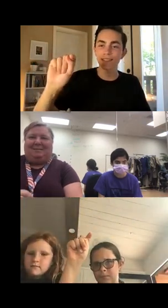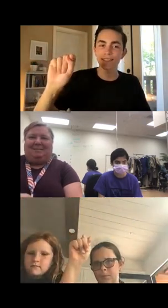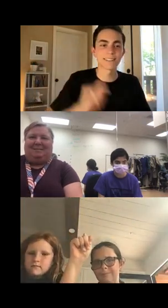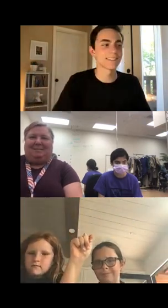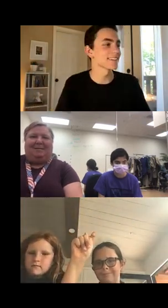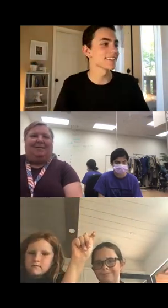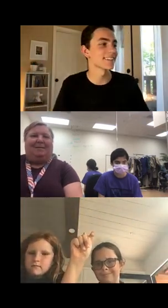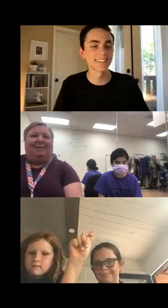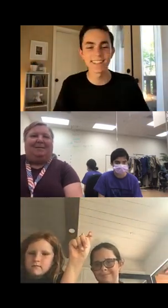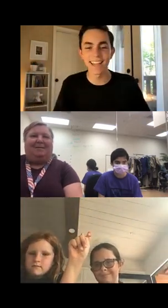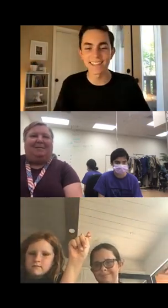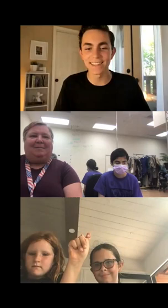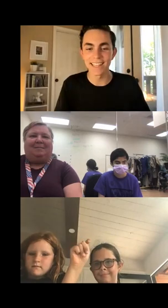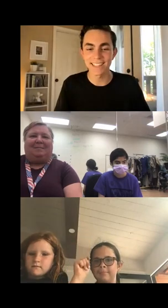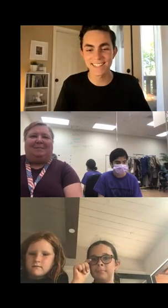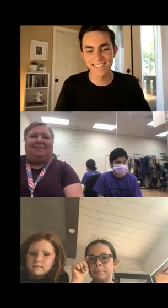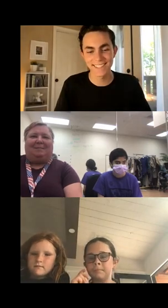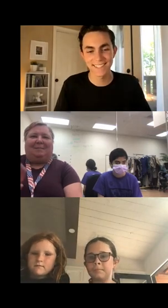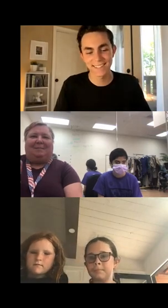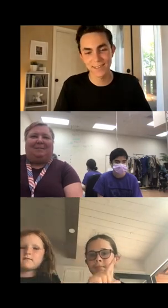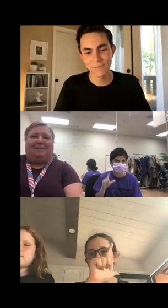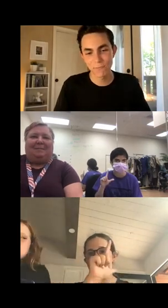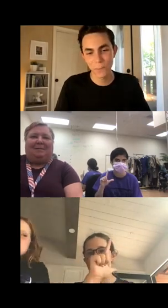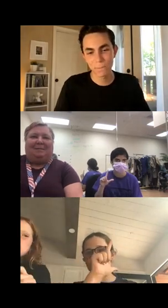Bat. Good. And Liz.